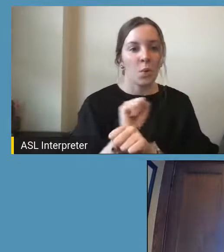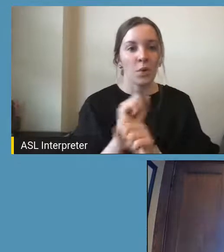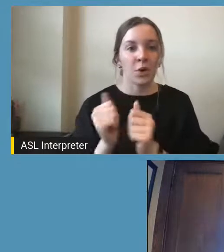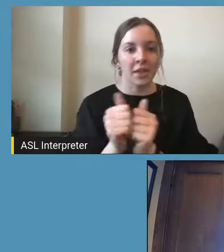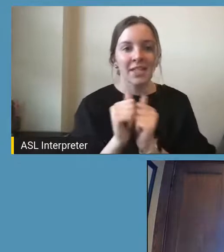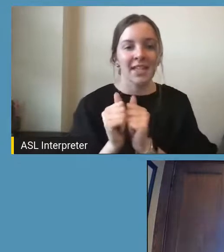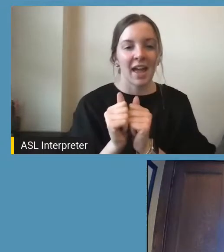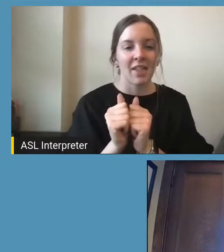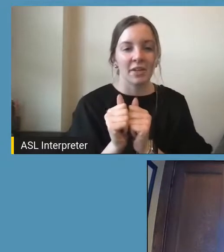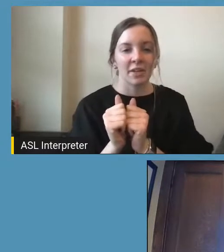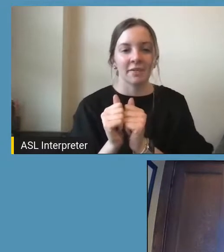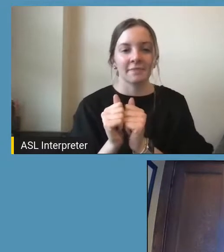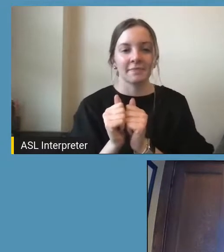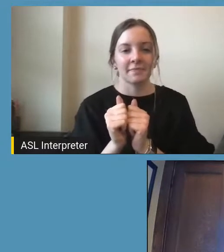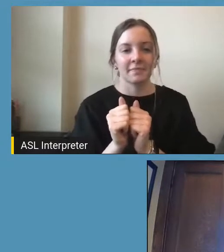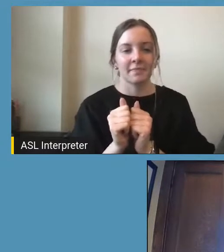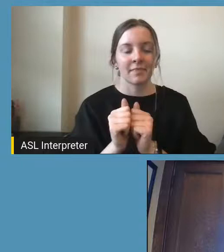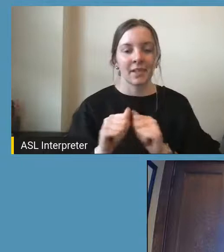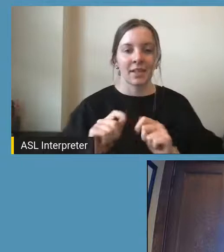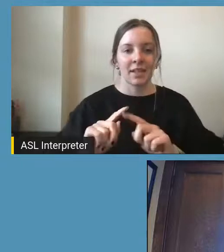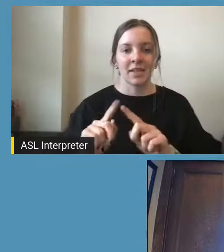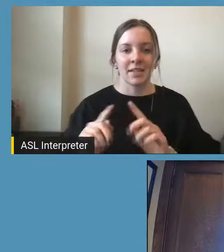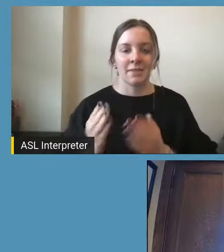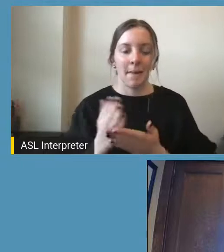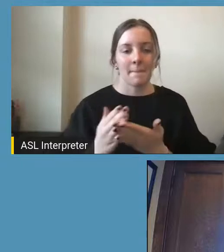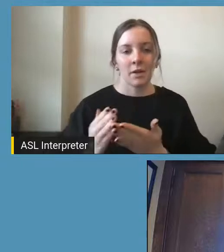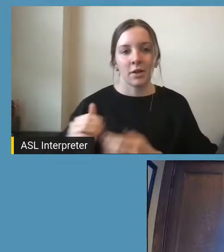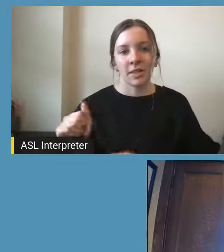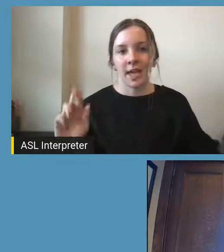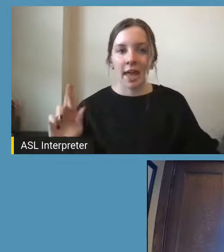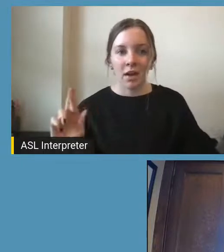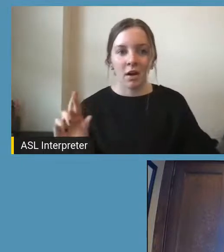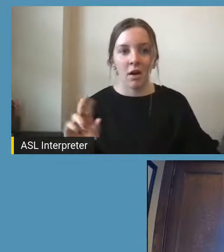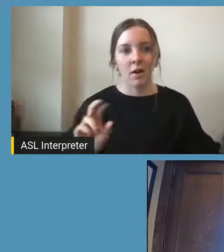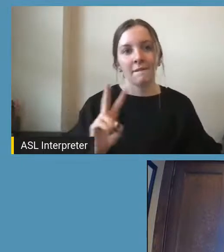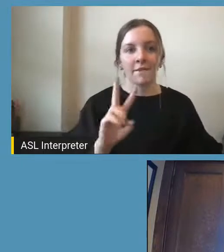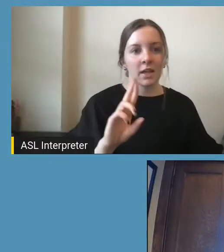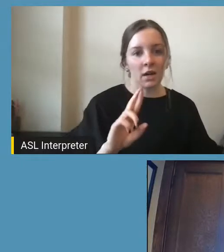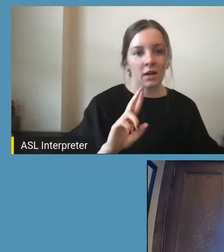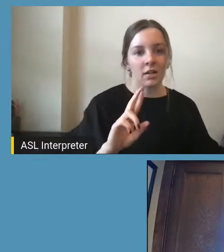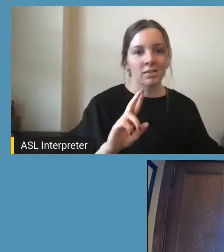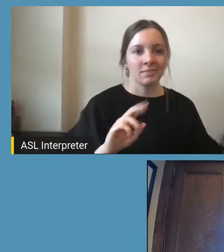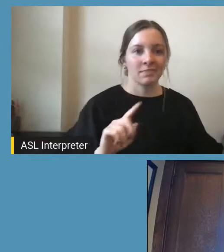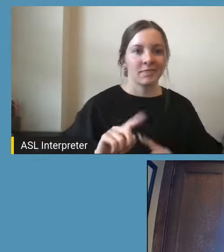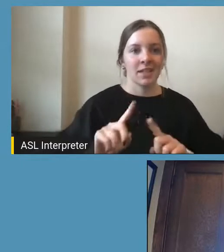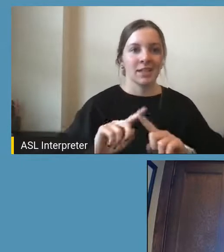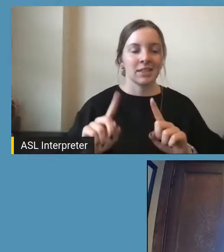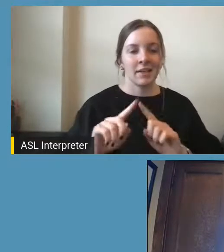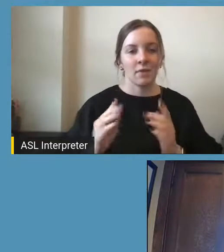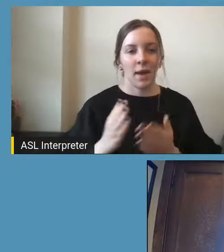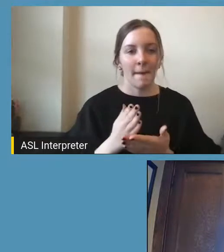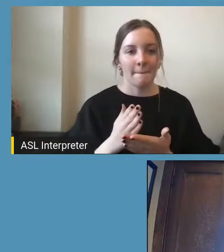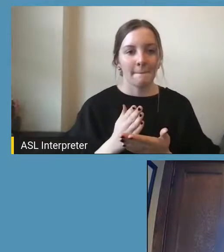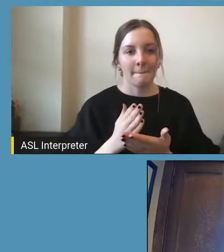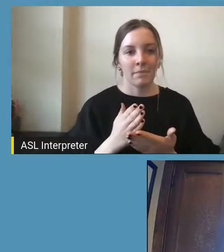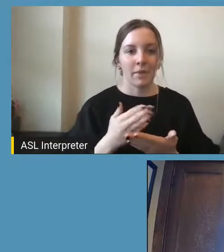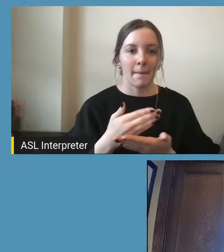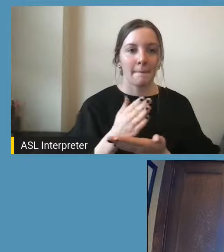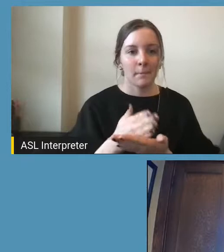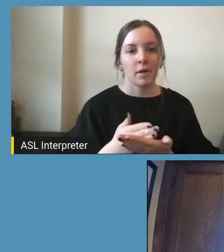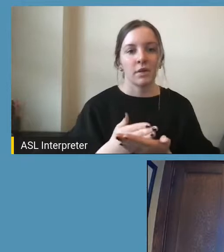AR/VR piece of it is a new frontier for us. So this is really, I think, very ripe for